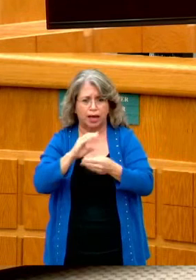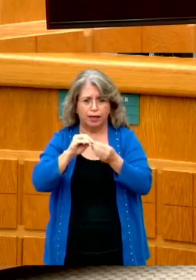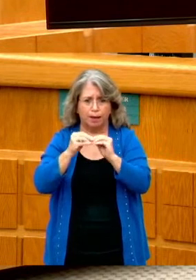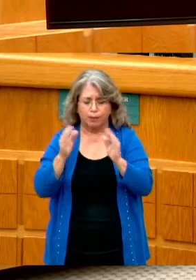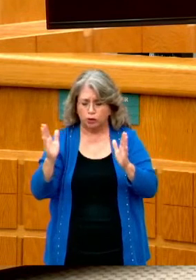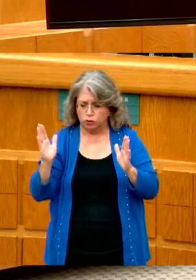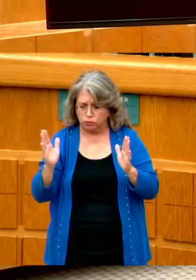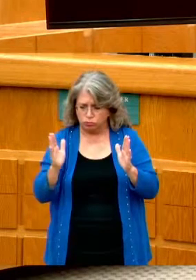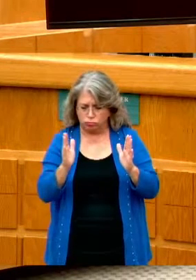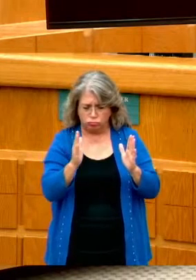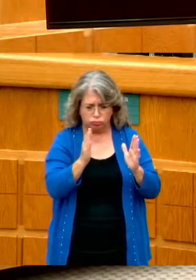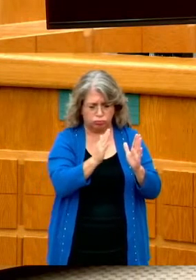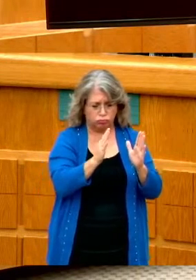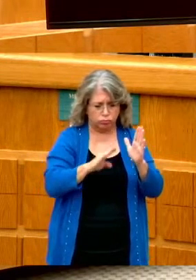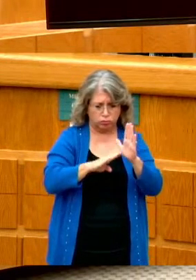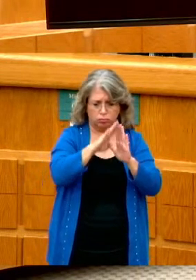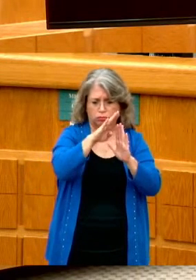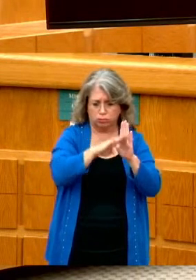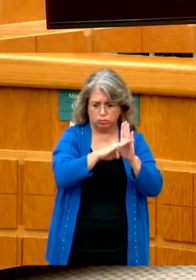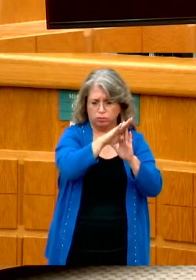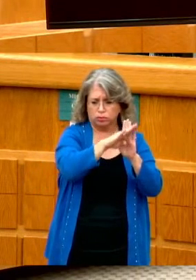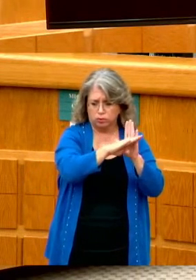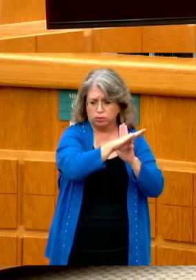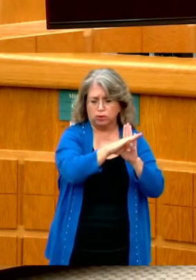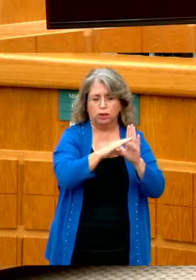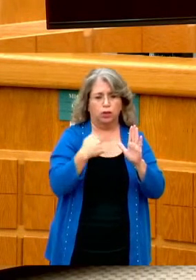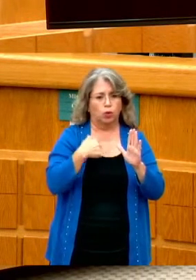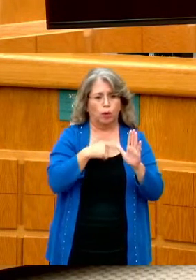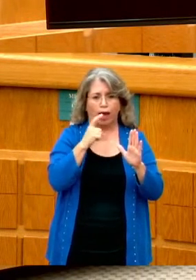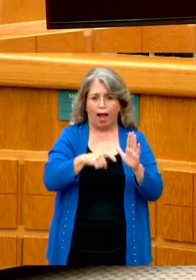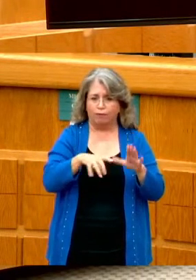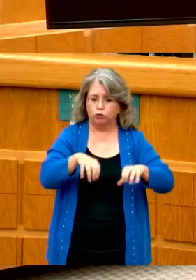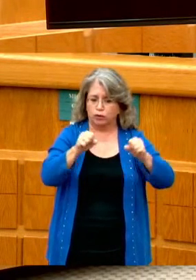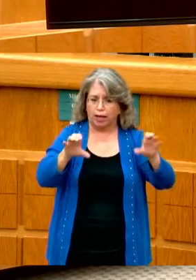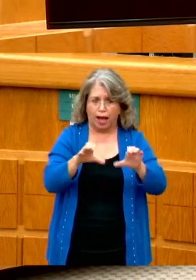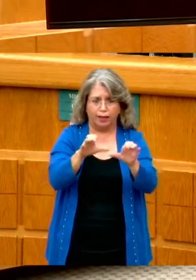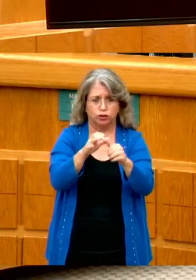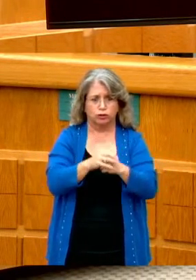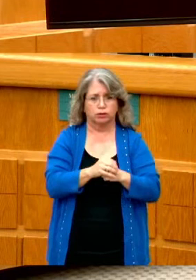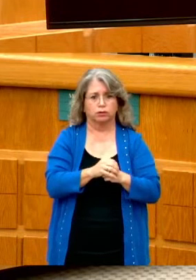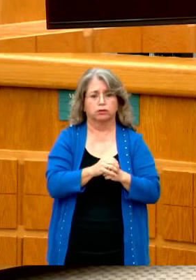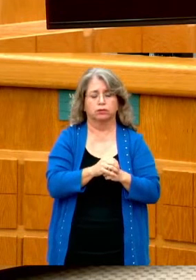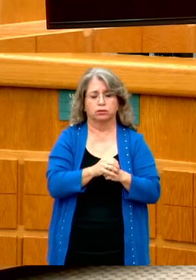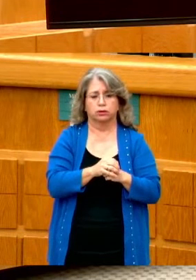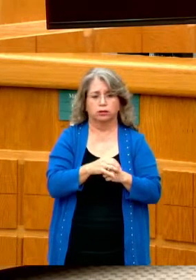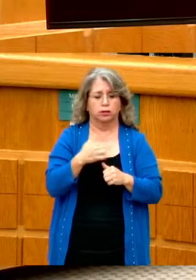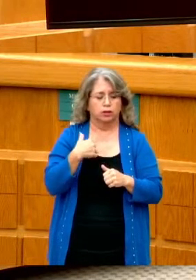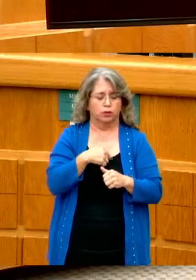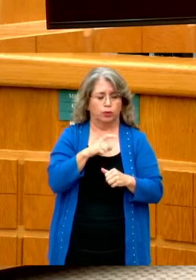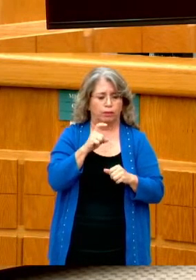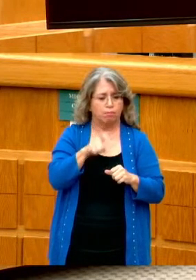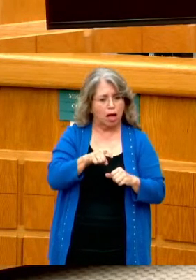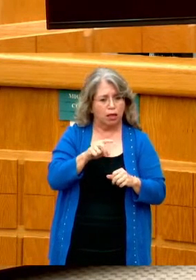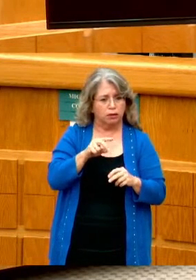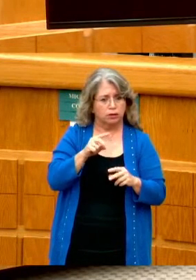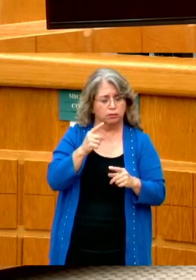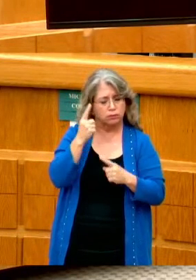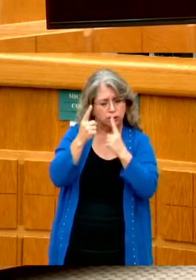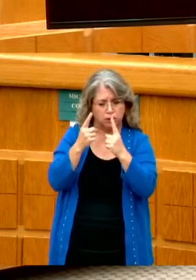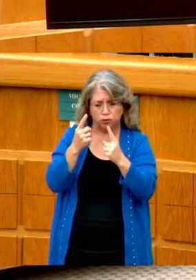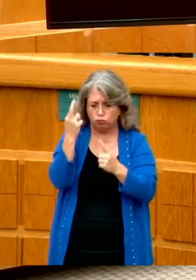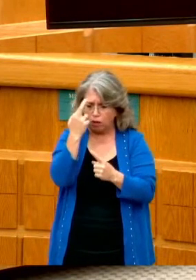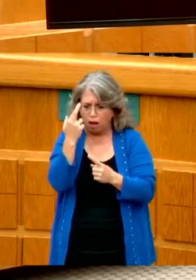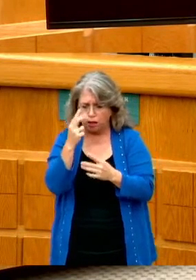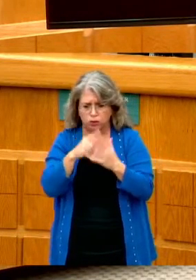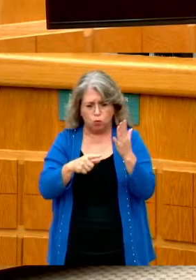actions. And we certainly look for any reporting anomalies that contribute to these spikes. So